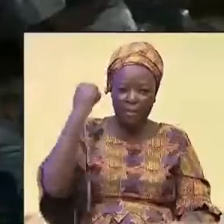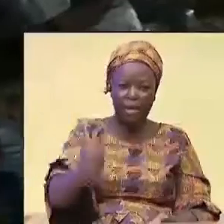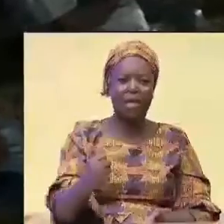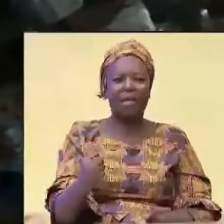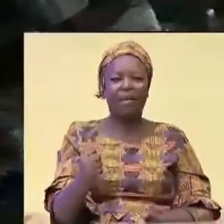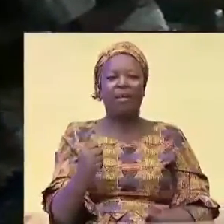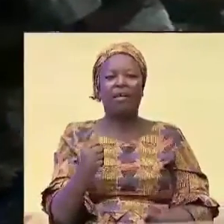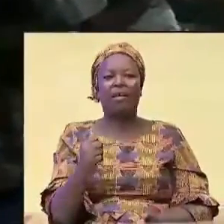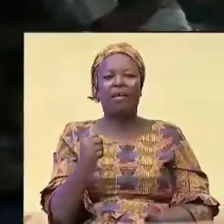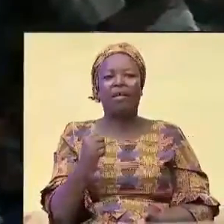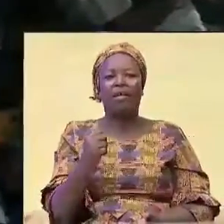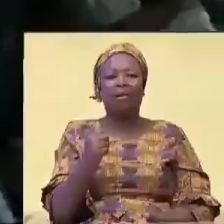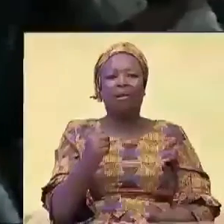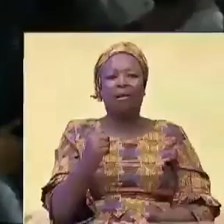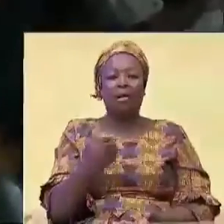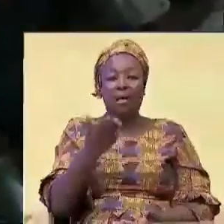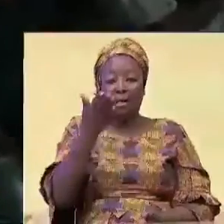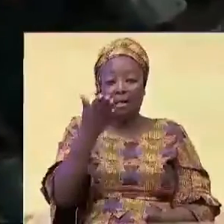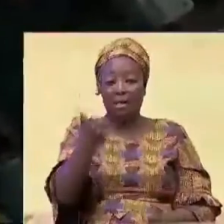Amen.